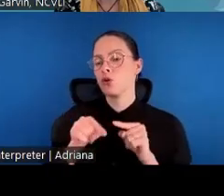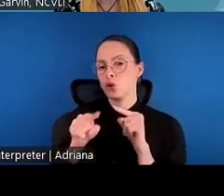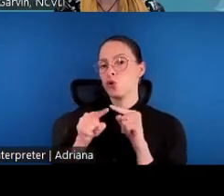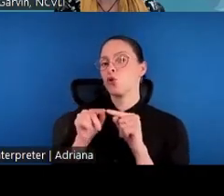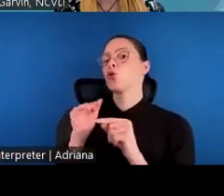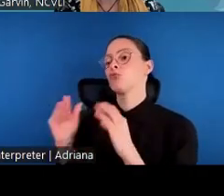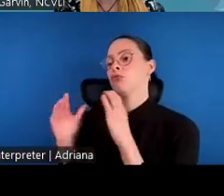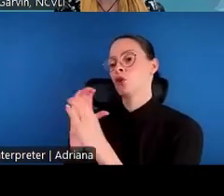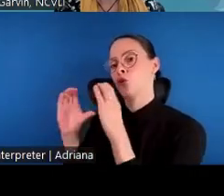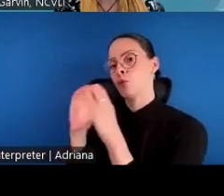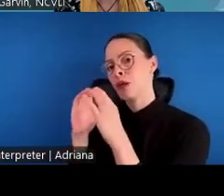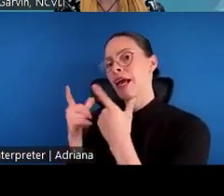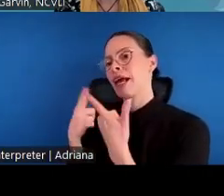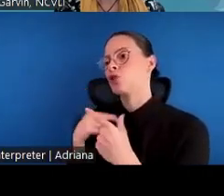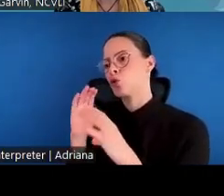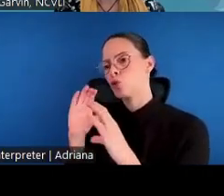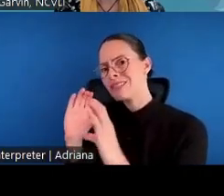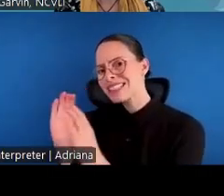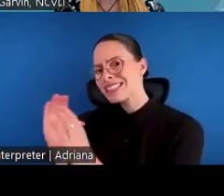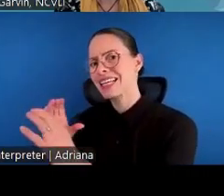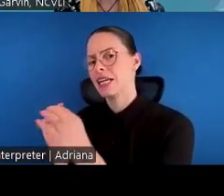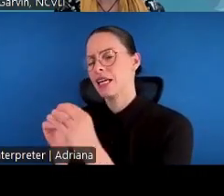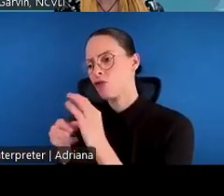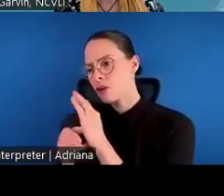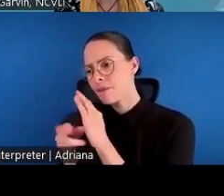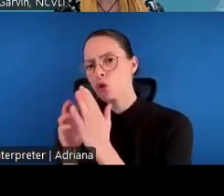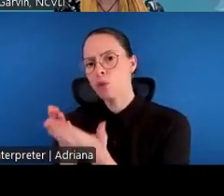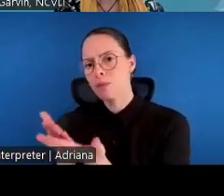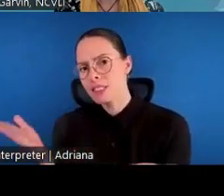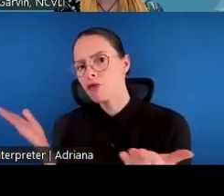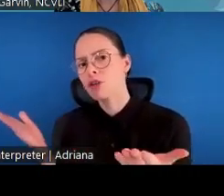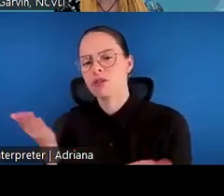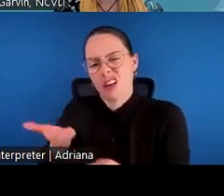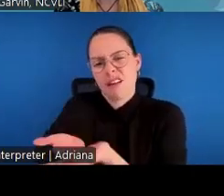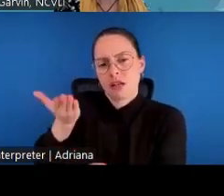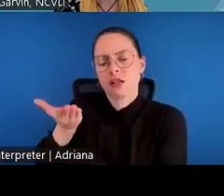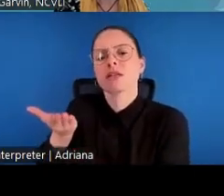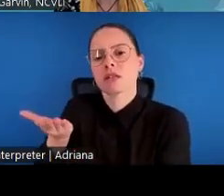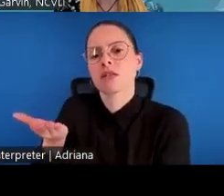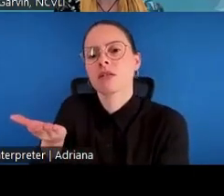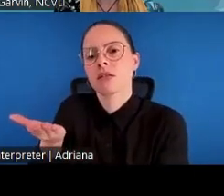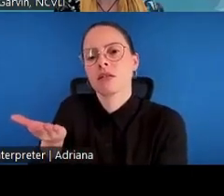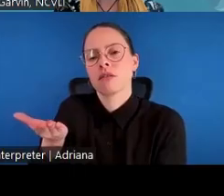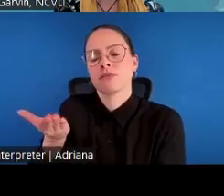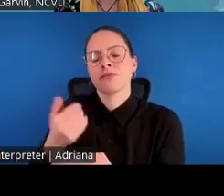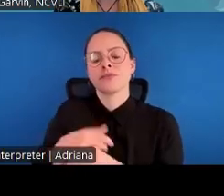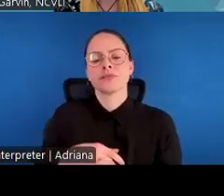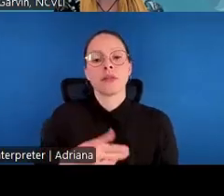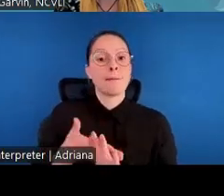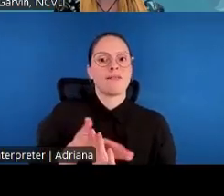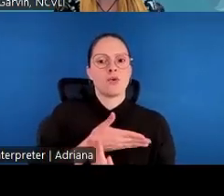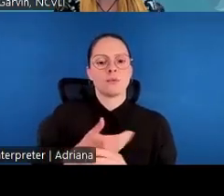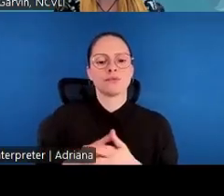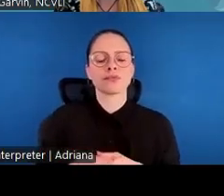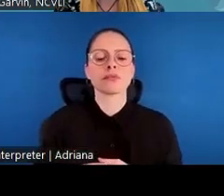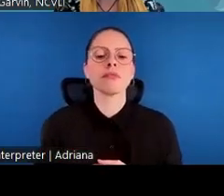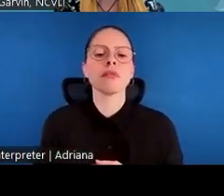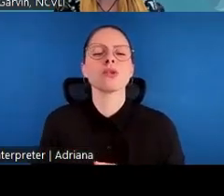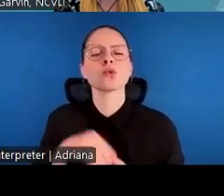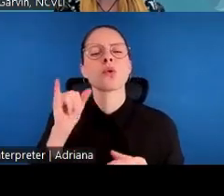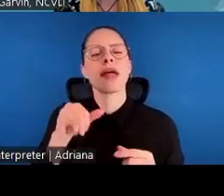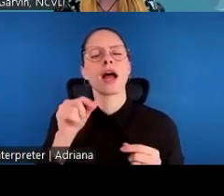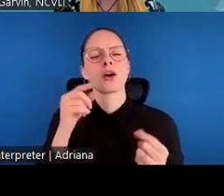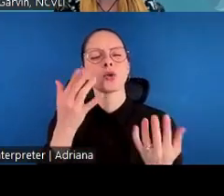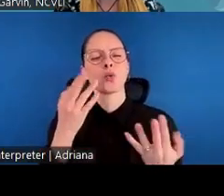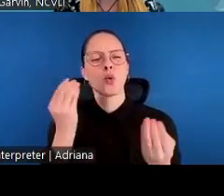withhold any privileged documents so that you don't have to claw something back after it's been produced. So those are the types of things that you would want to think through